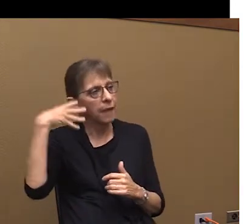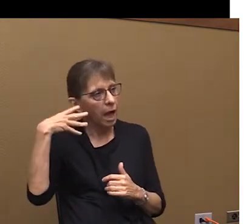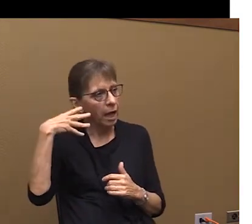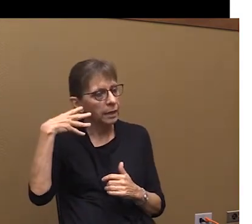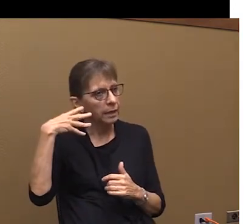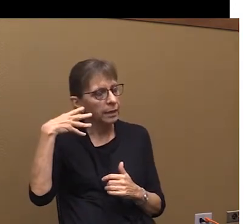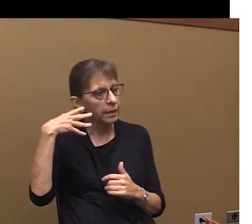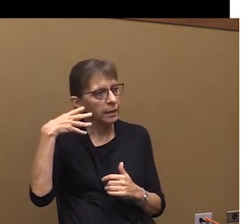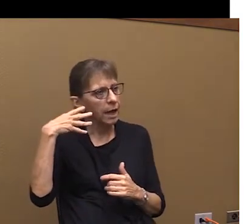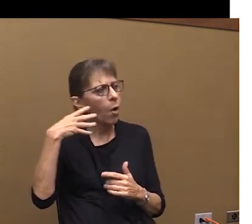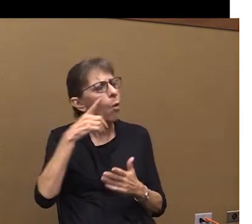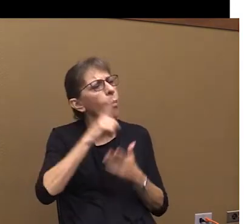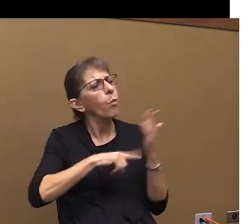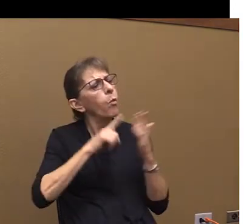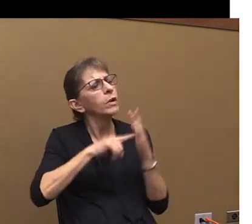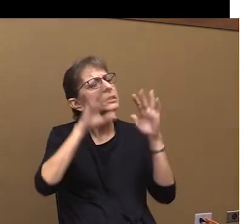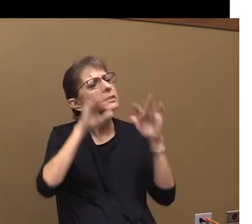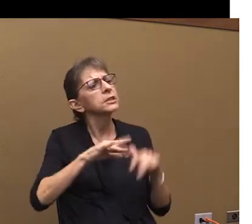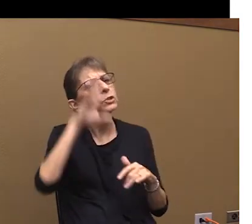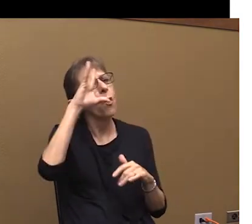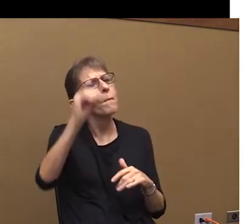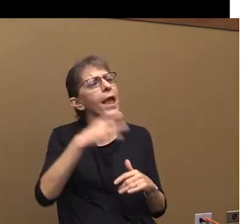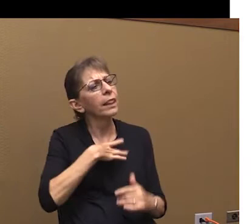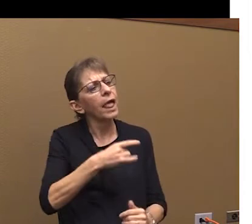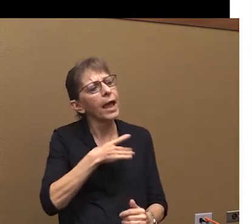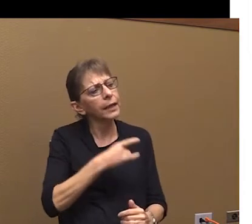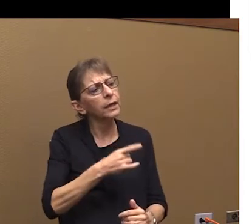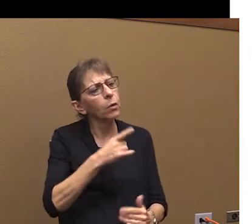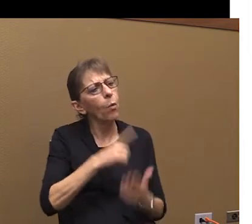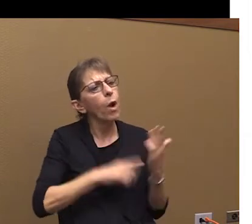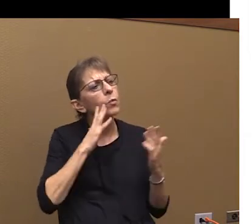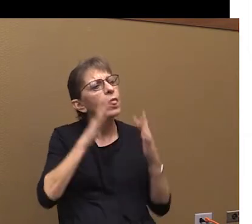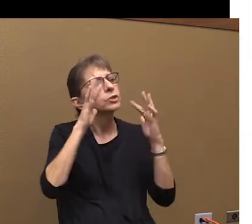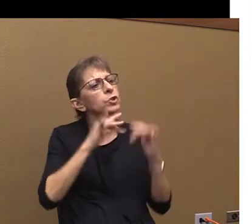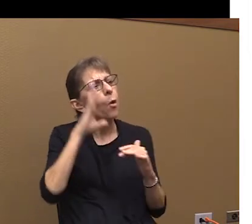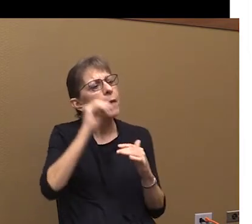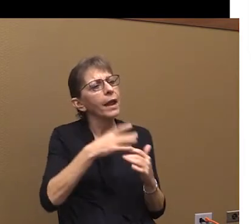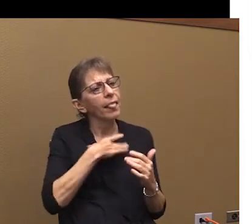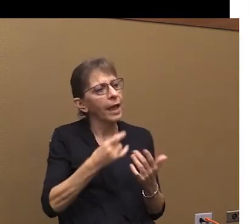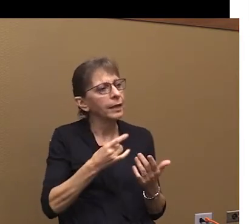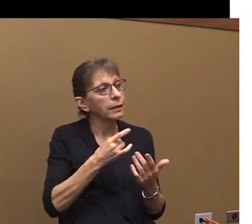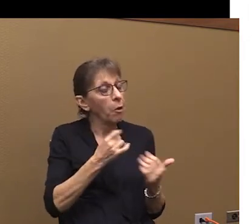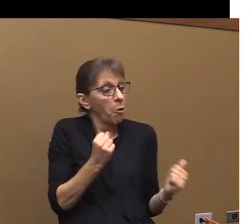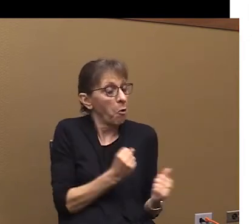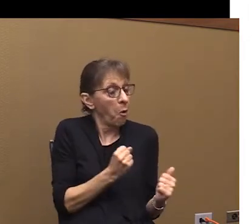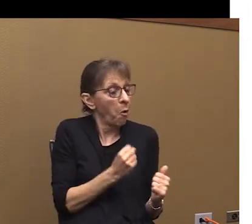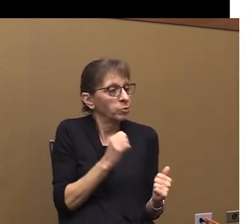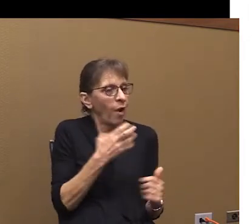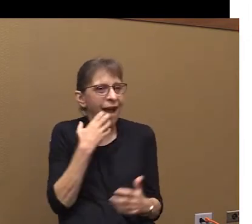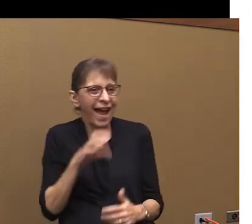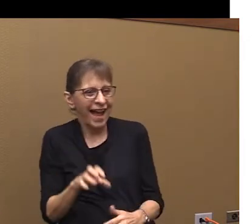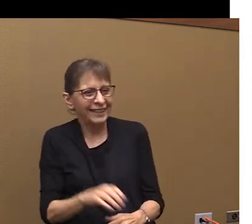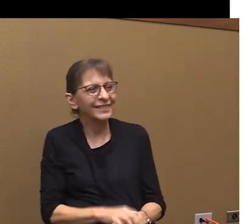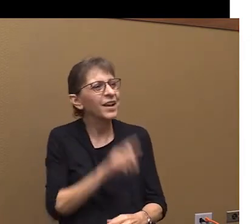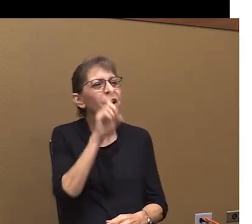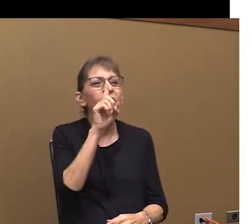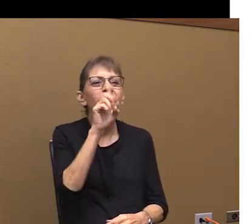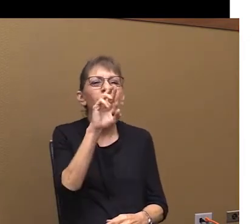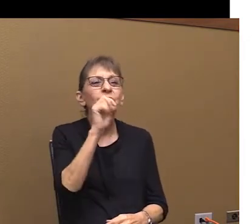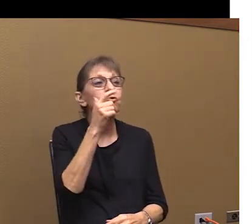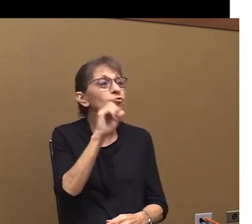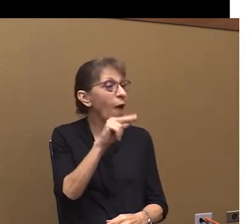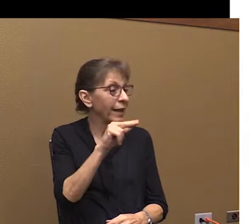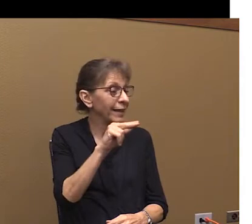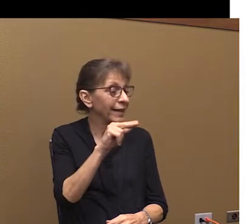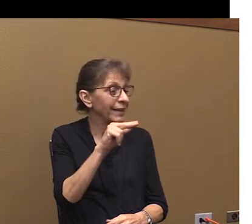What would you like, cold snow or hot sun, from the perspective of a snowman? What's the snowman going